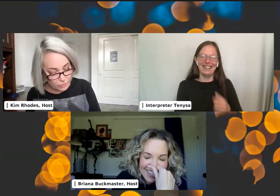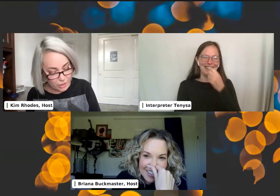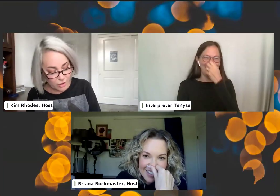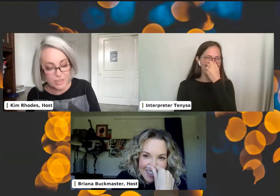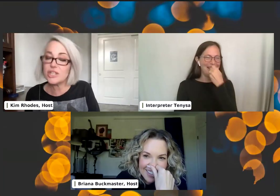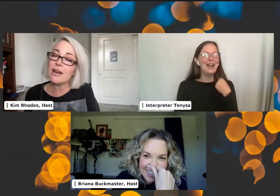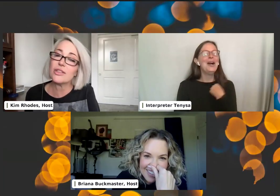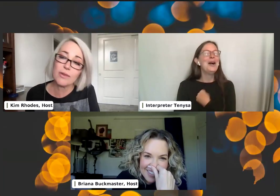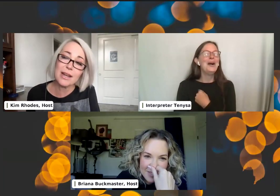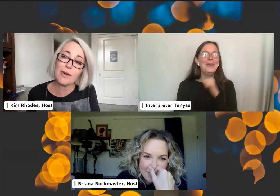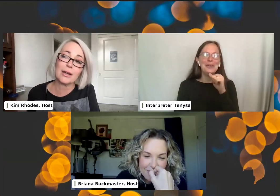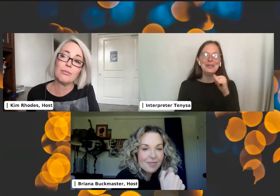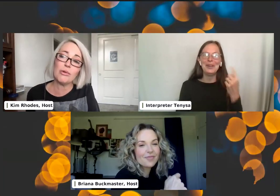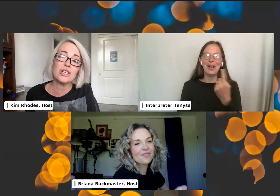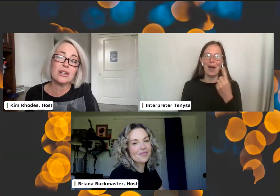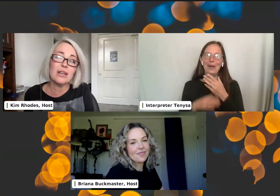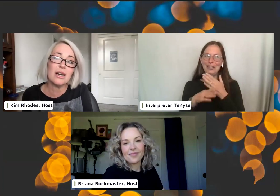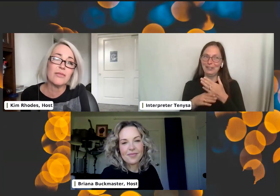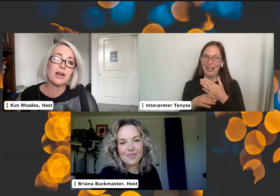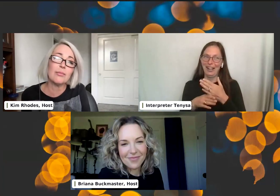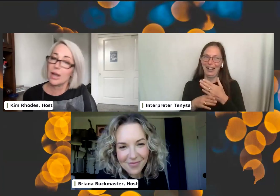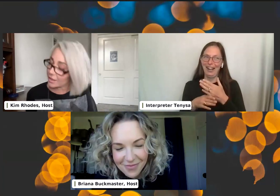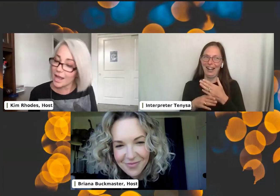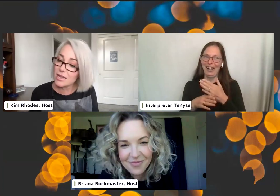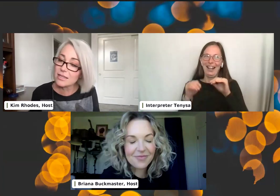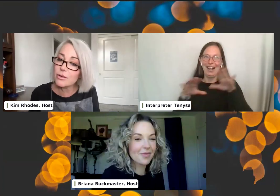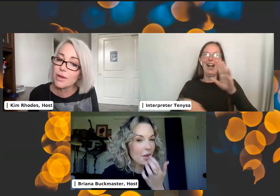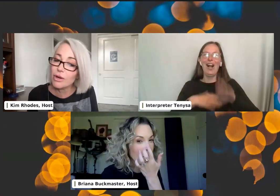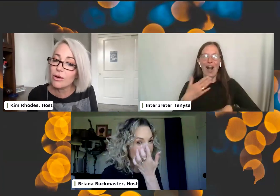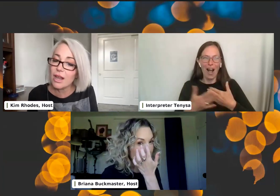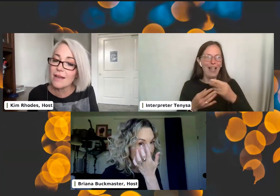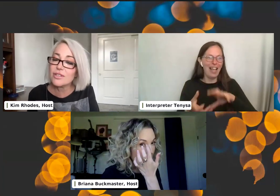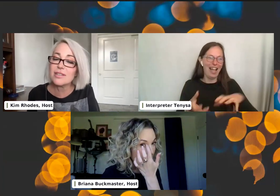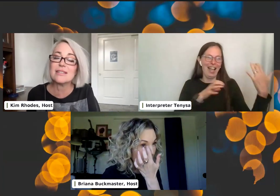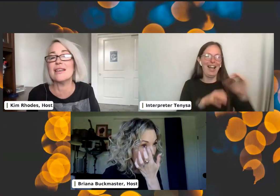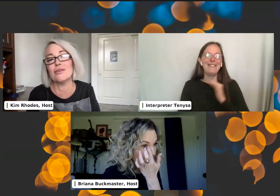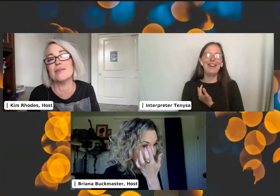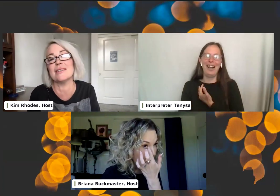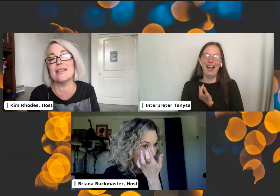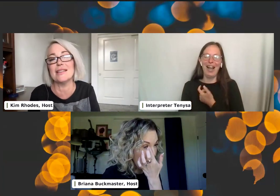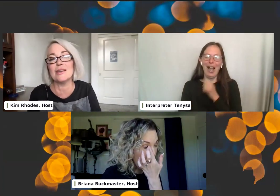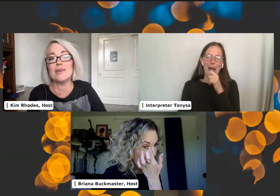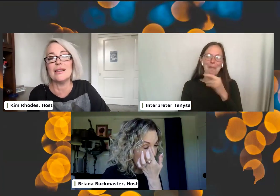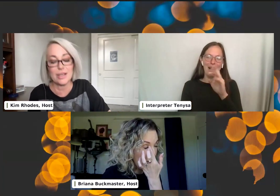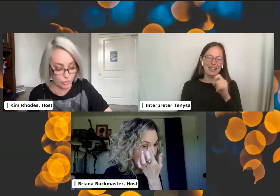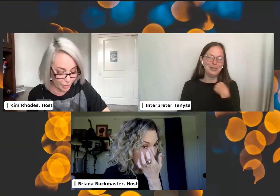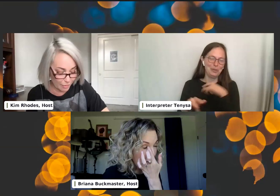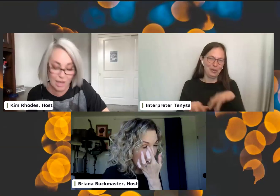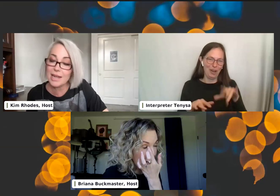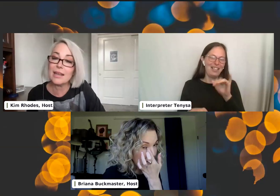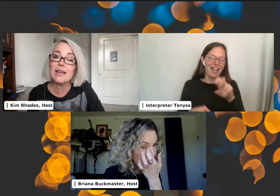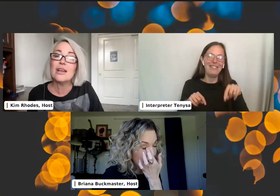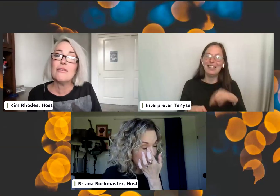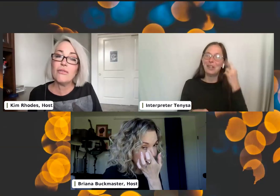always share the train wreck portion of our podcast that we record live. So this is another reason that we let you